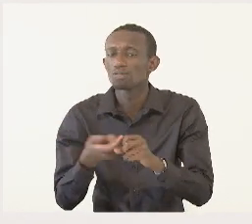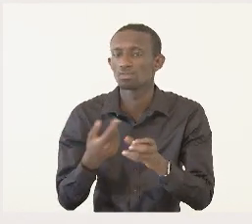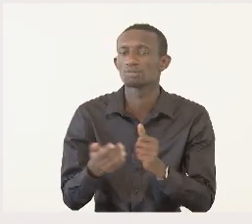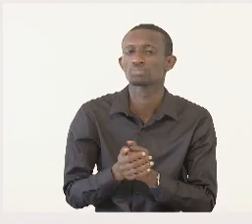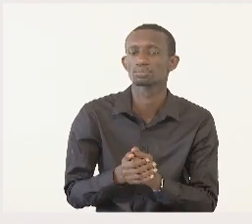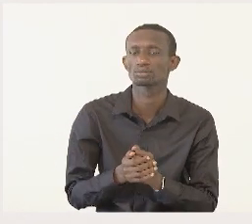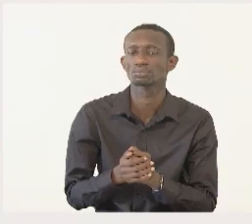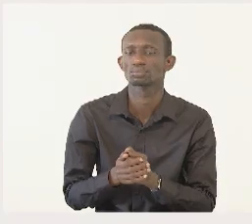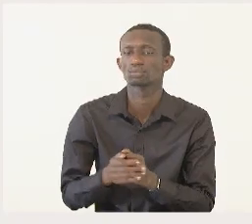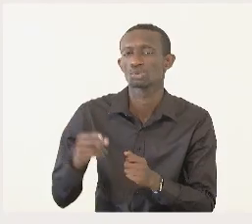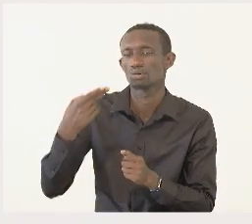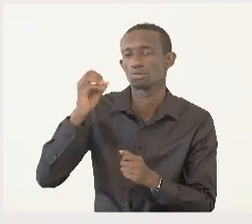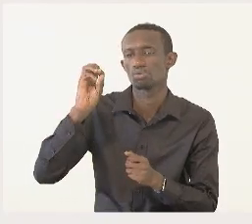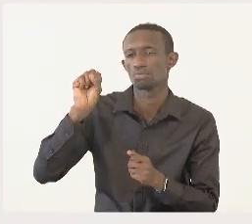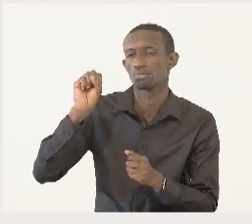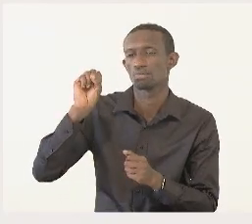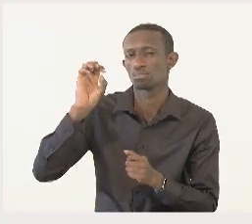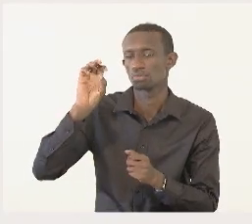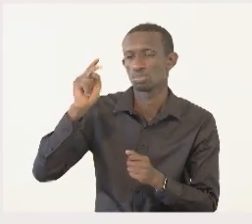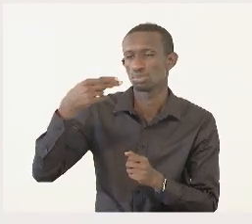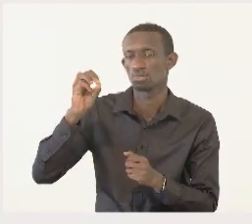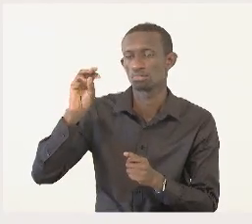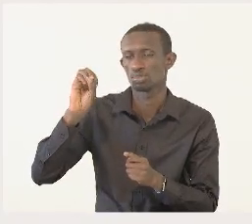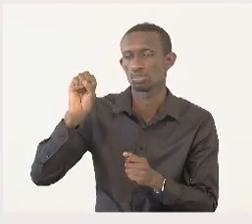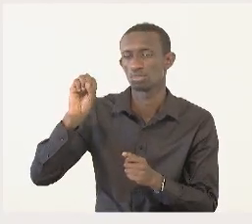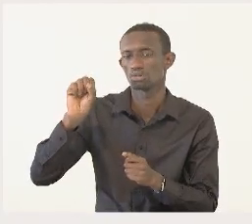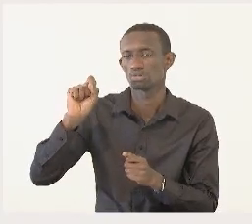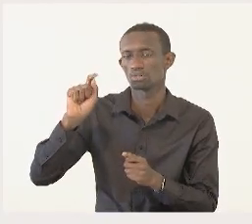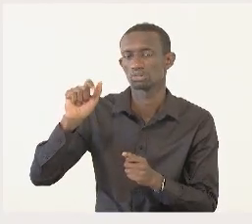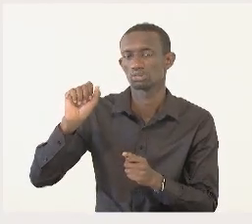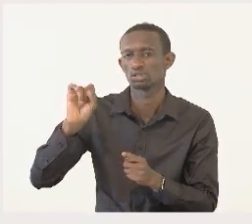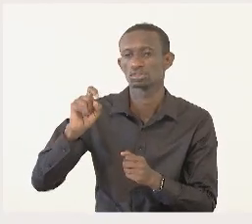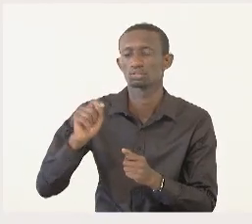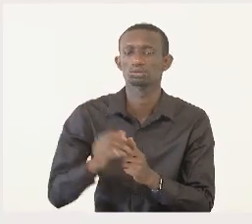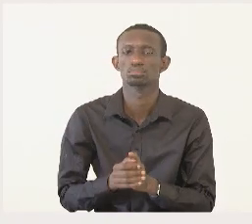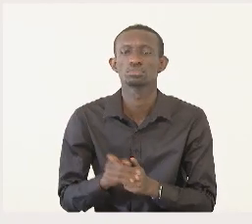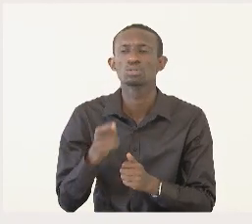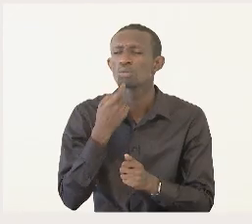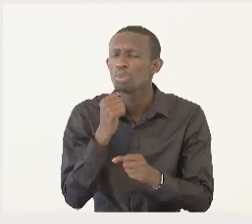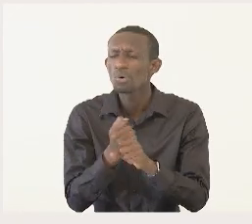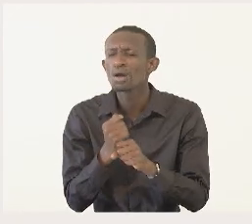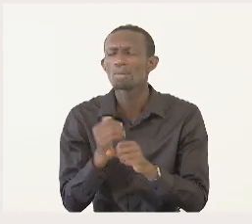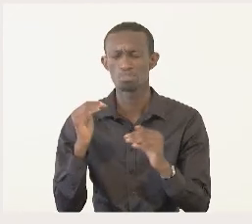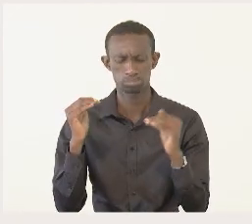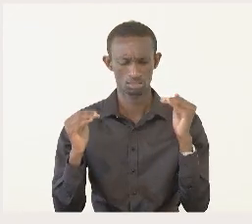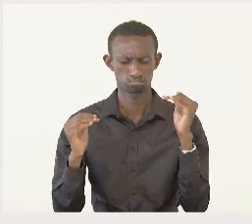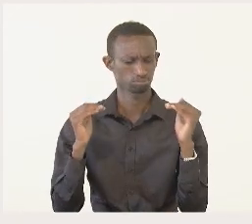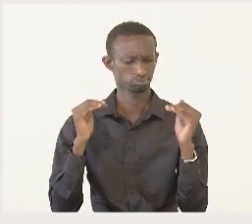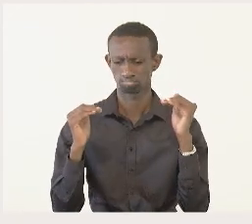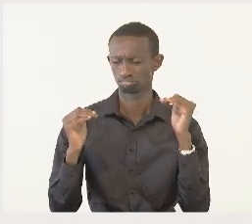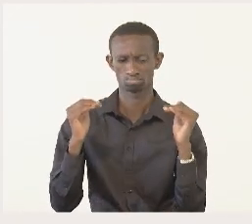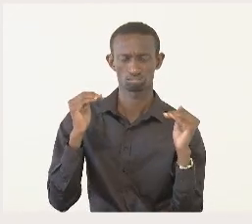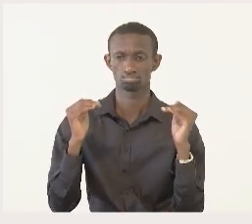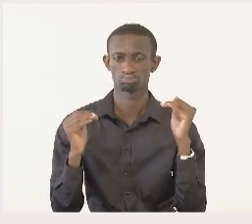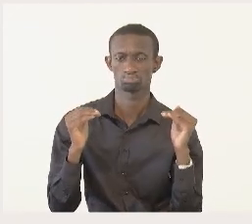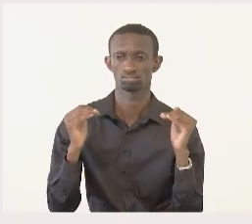internal environment within an organism. So it has to do it in order to balance the internal environment within